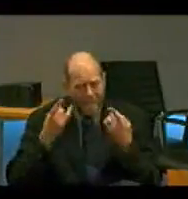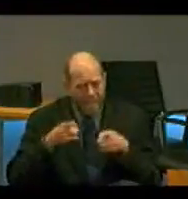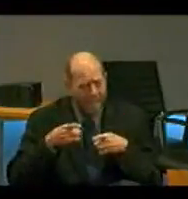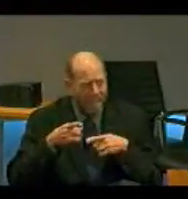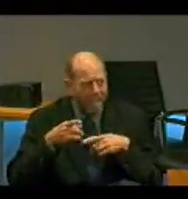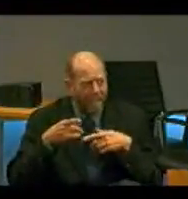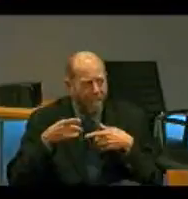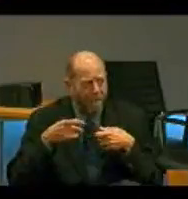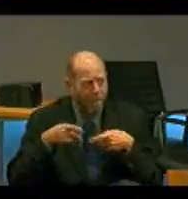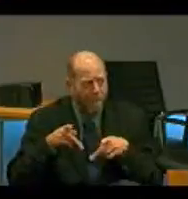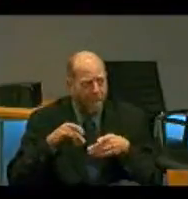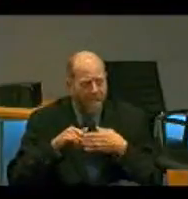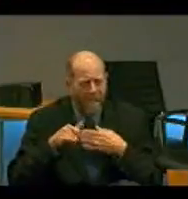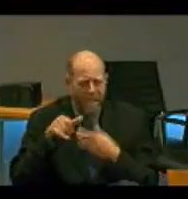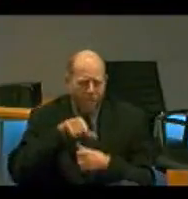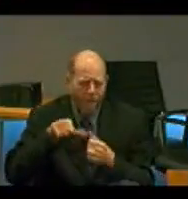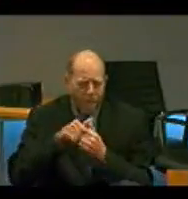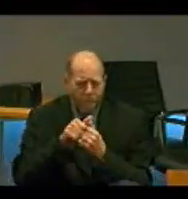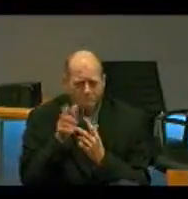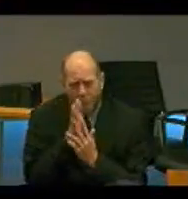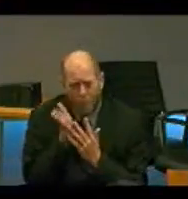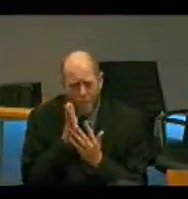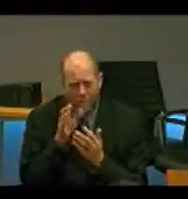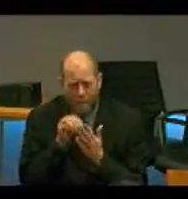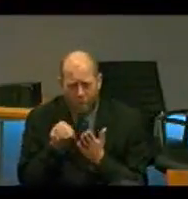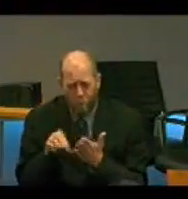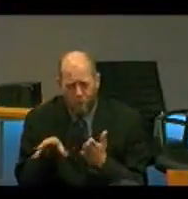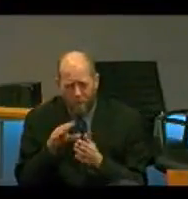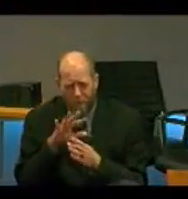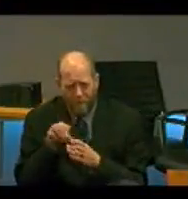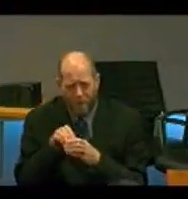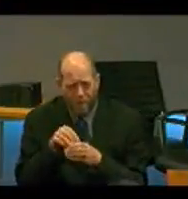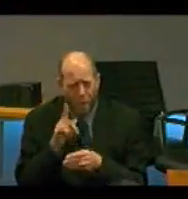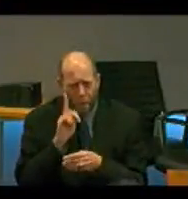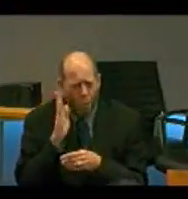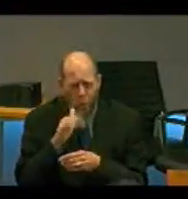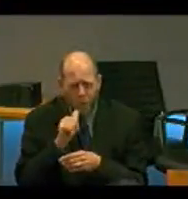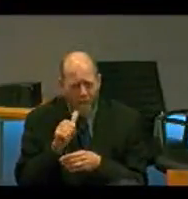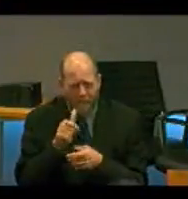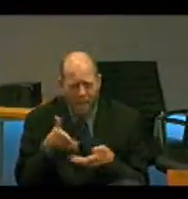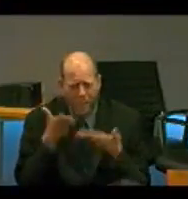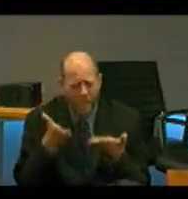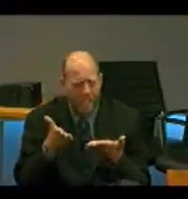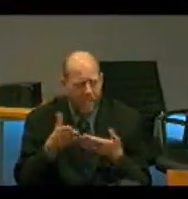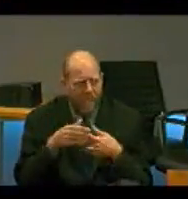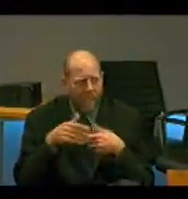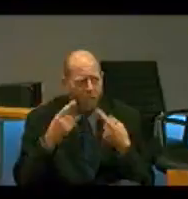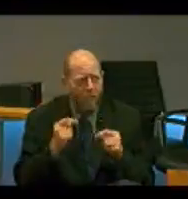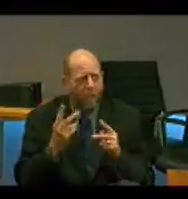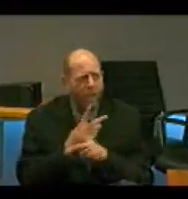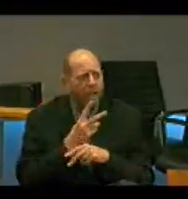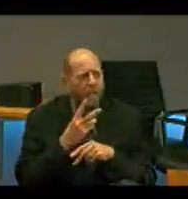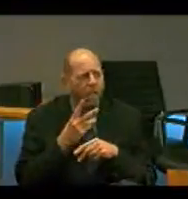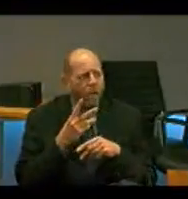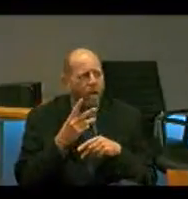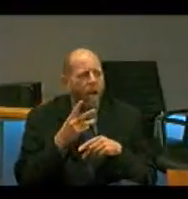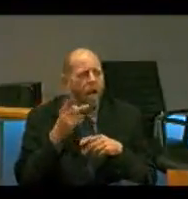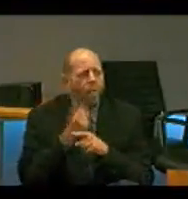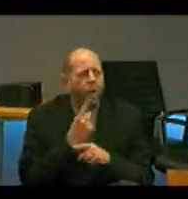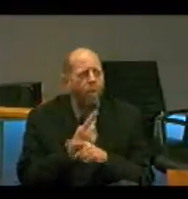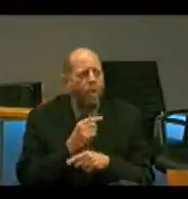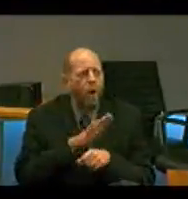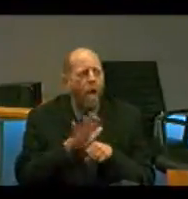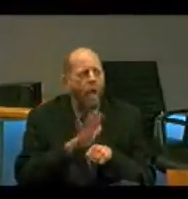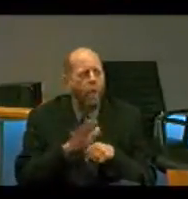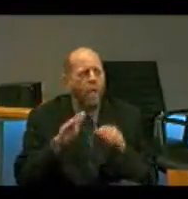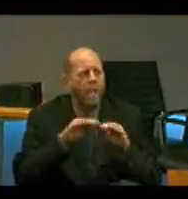that sort of division between the students involved. So I would not suggest in trying to figuring up an appropriate or